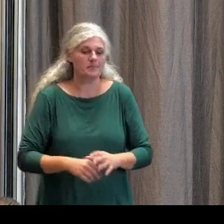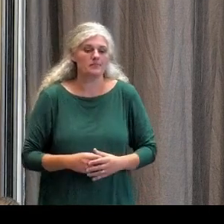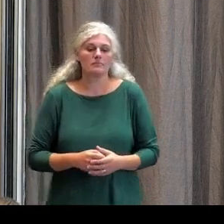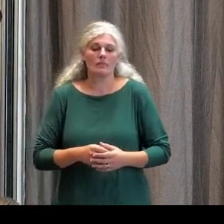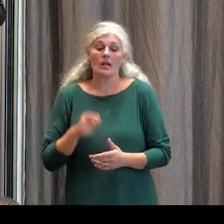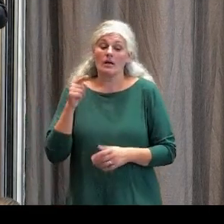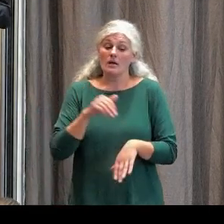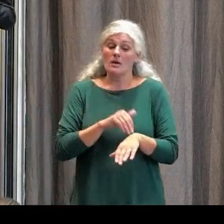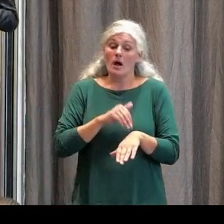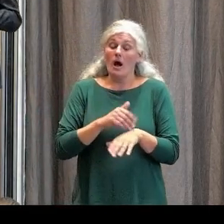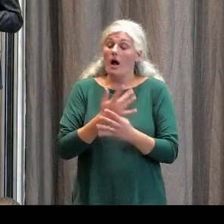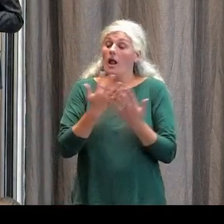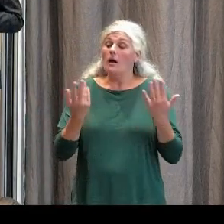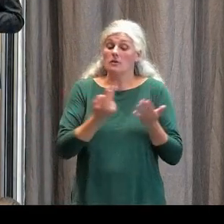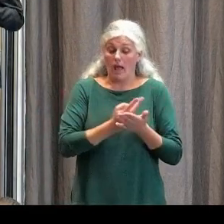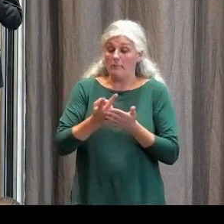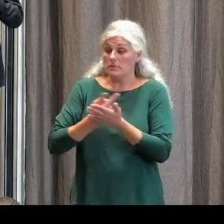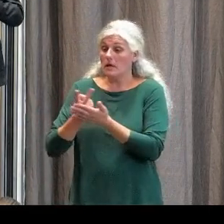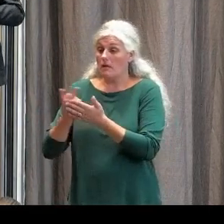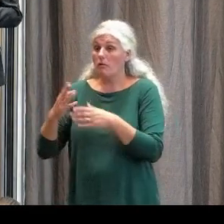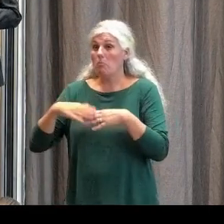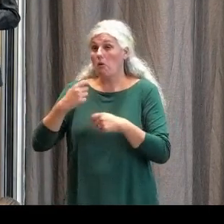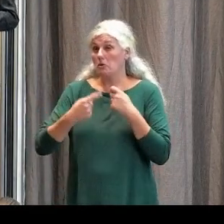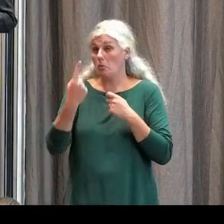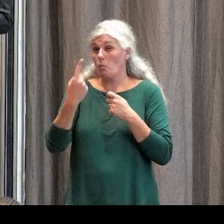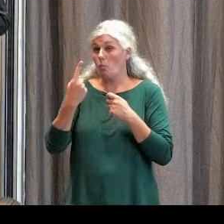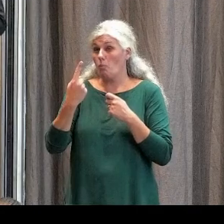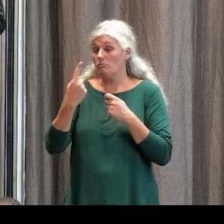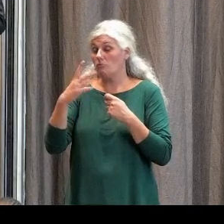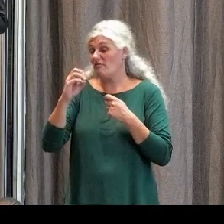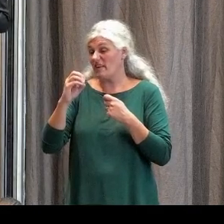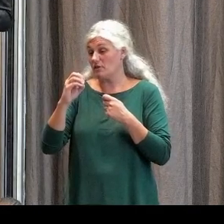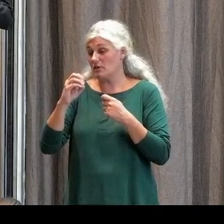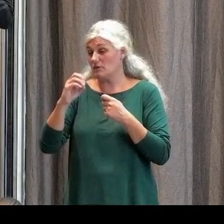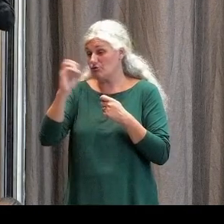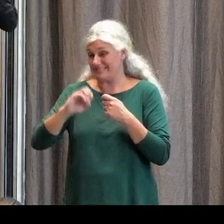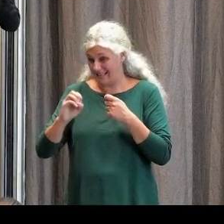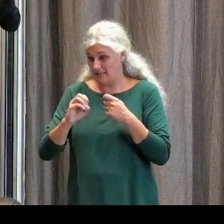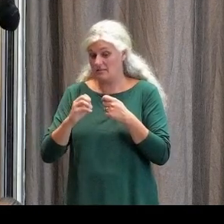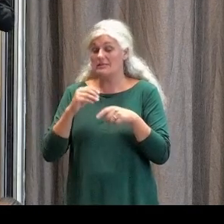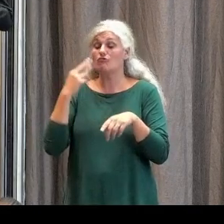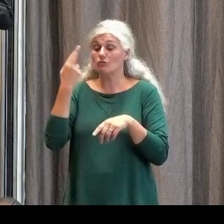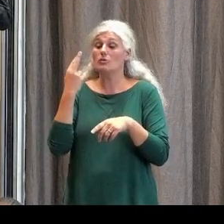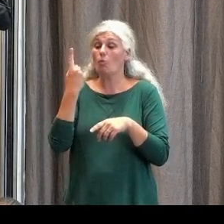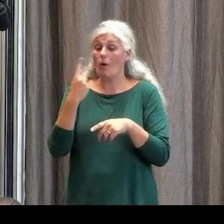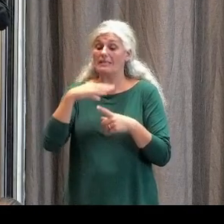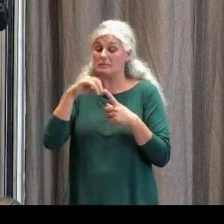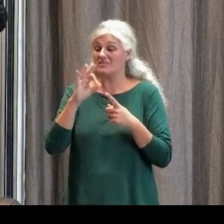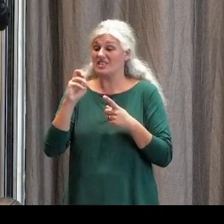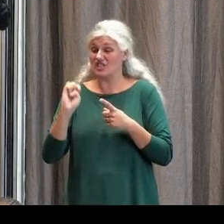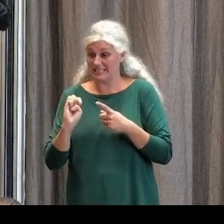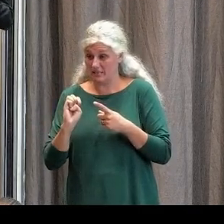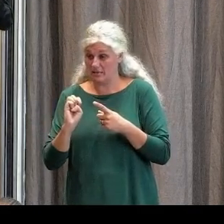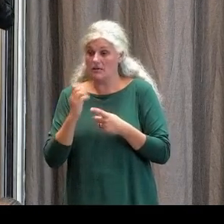Here's the problem. Many epilepsies, more than half, are probably not caused by one gene. Maybe some effect of